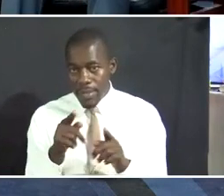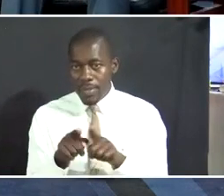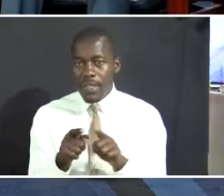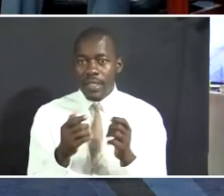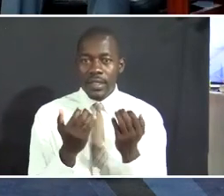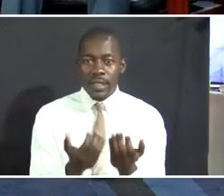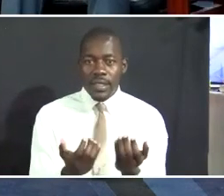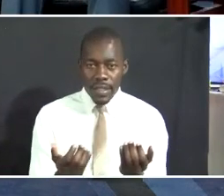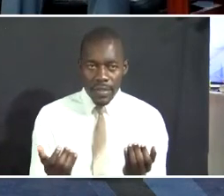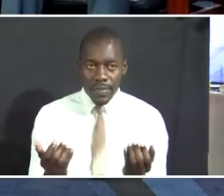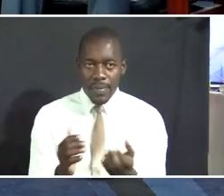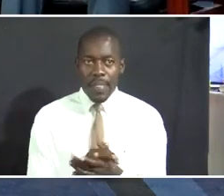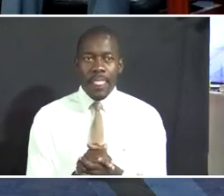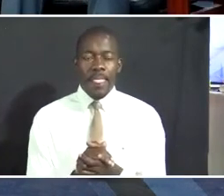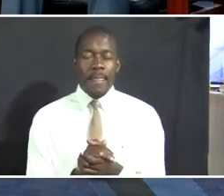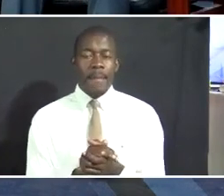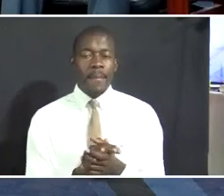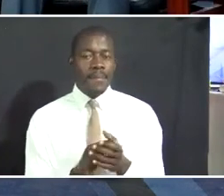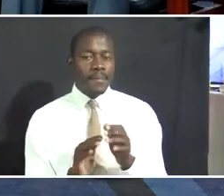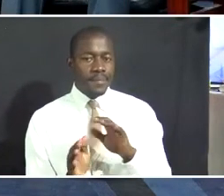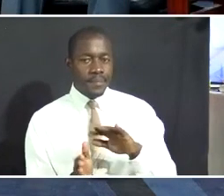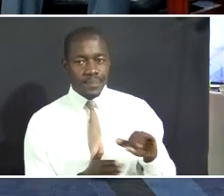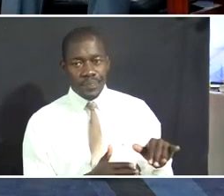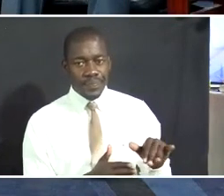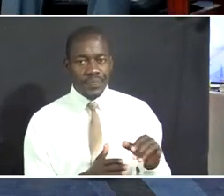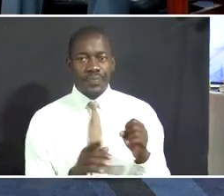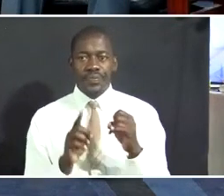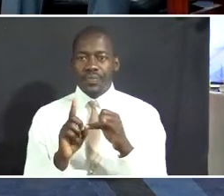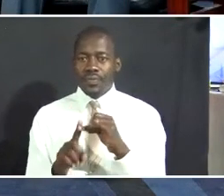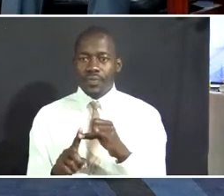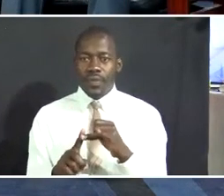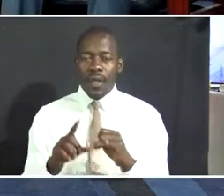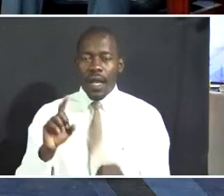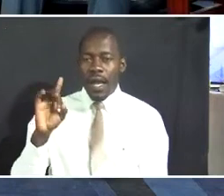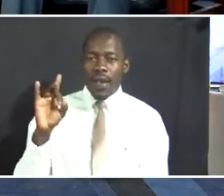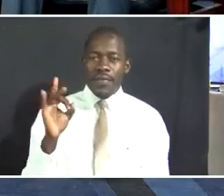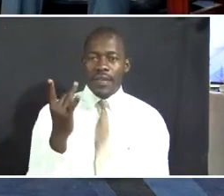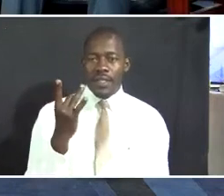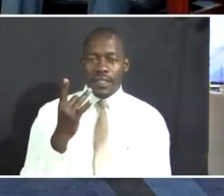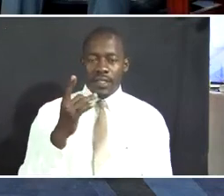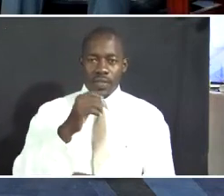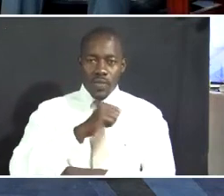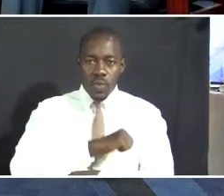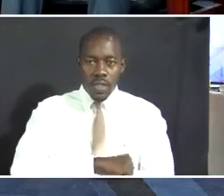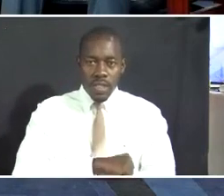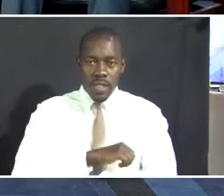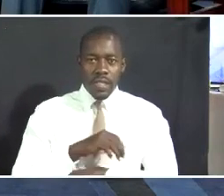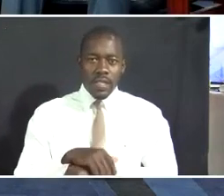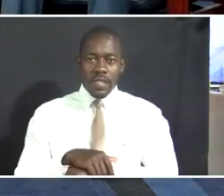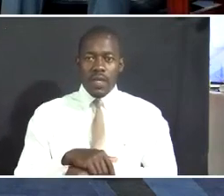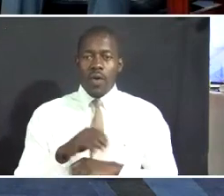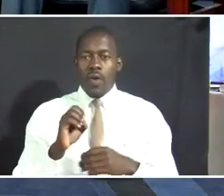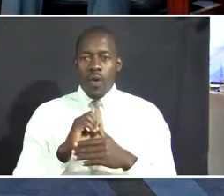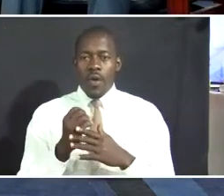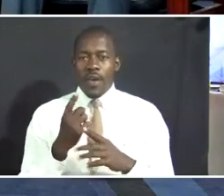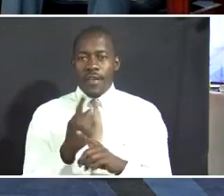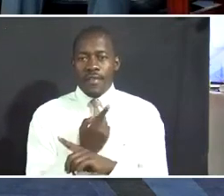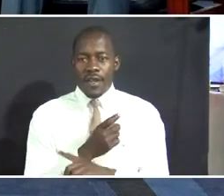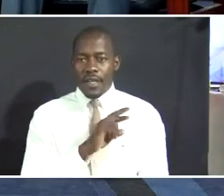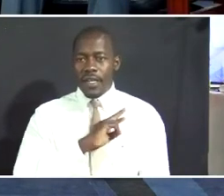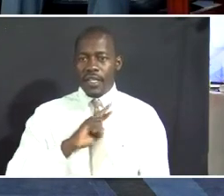two, Adventist schools admit all types of children of different religions and